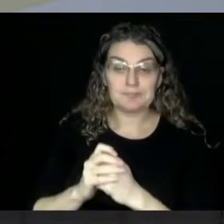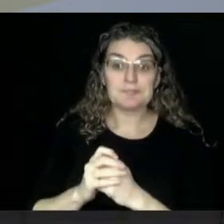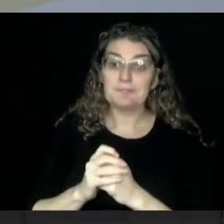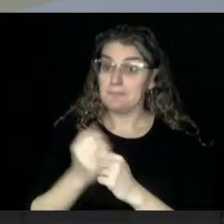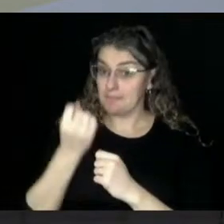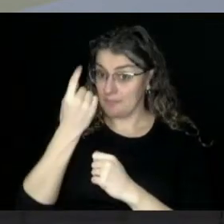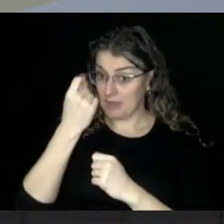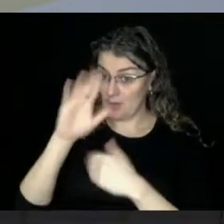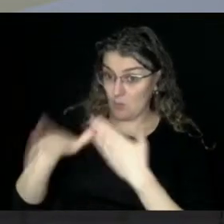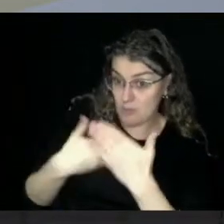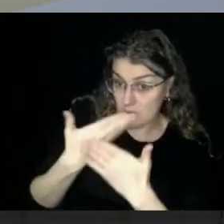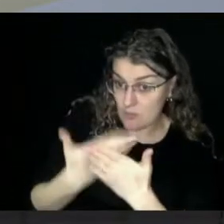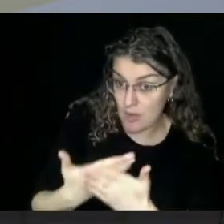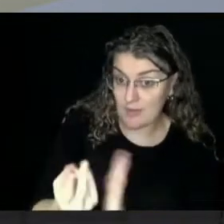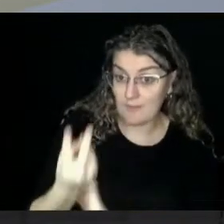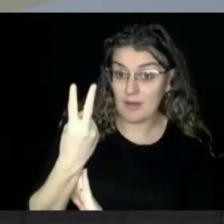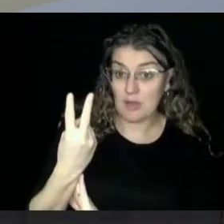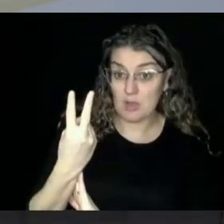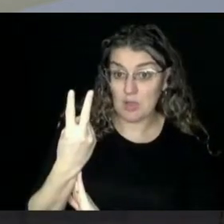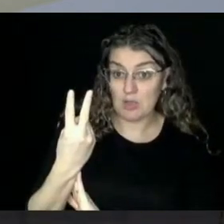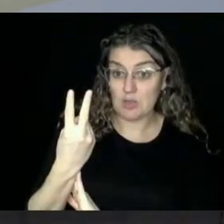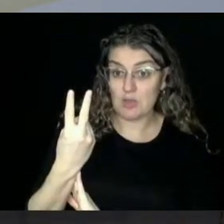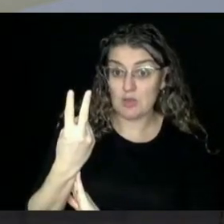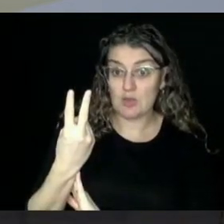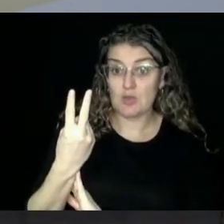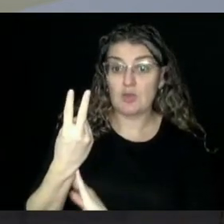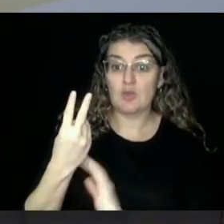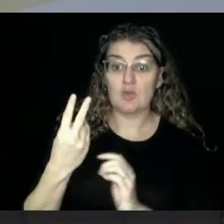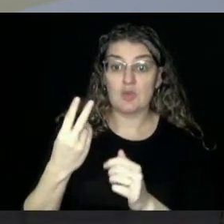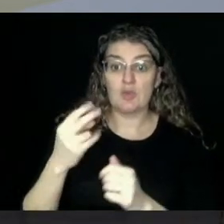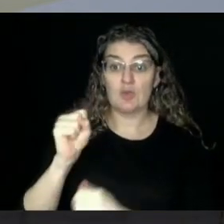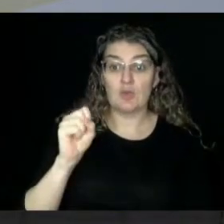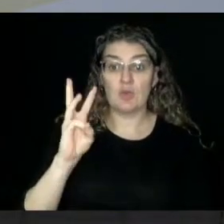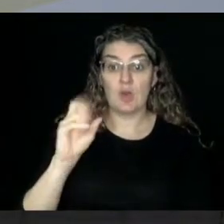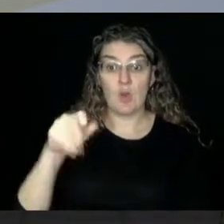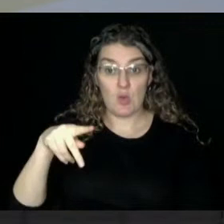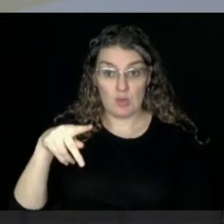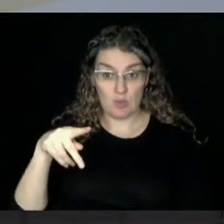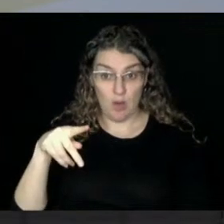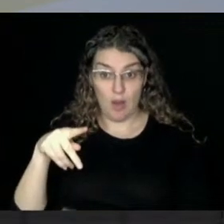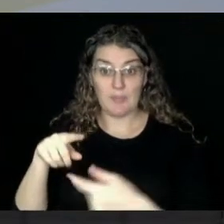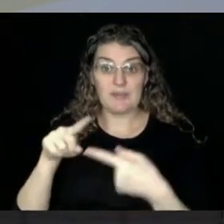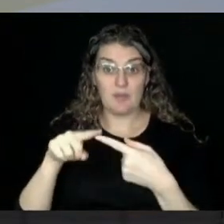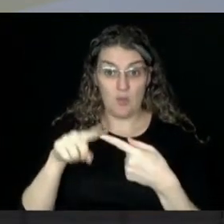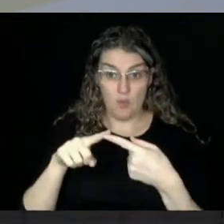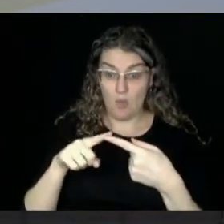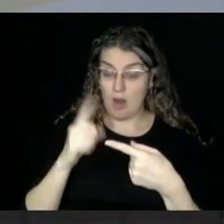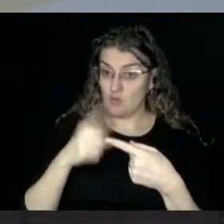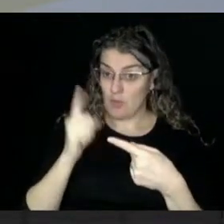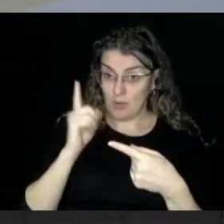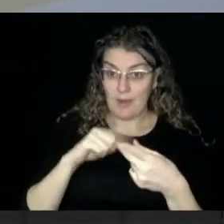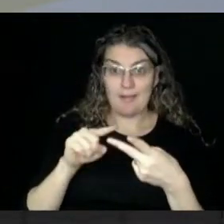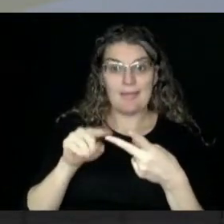taken. 1 swab will be for the rapid test, and the other swab will be sent to the provincial lab for confirmatory testing.